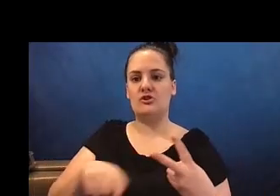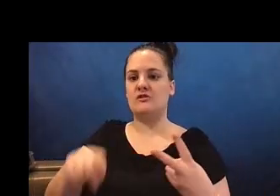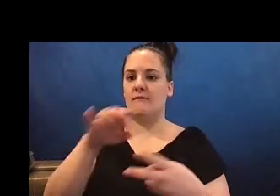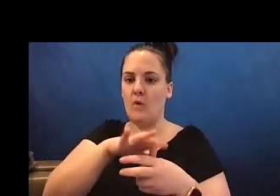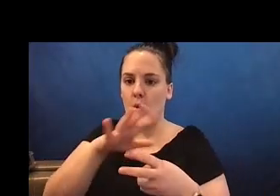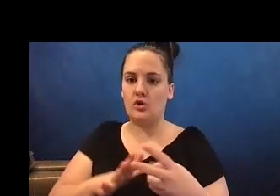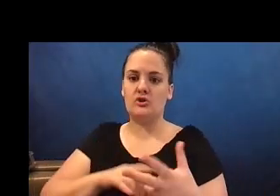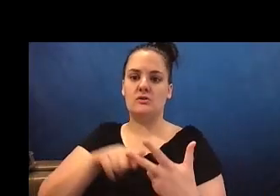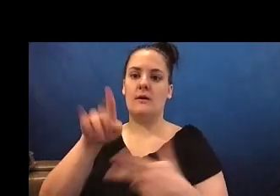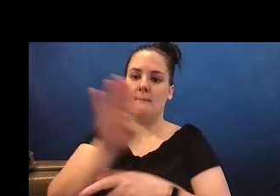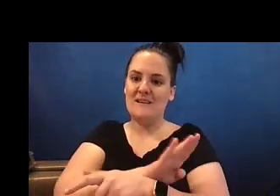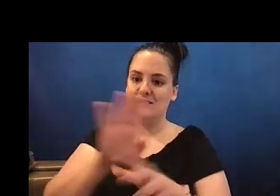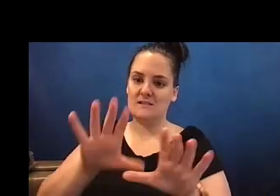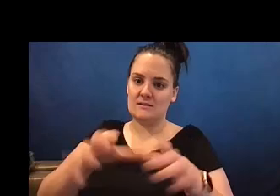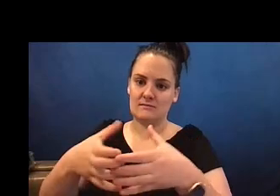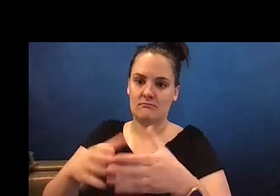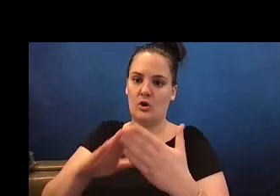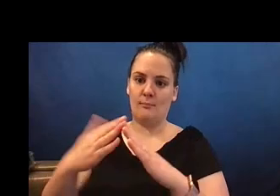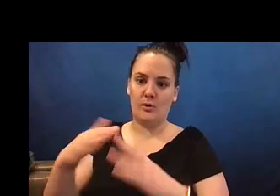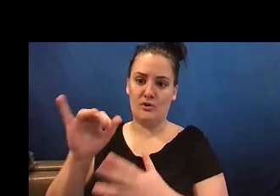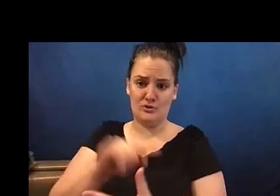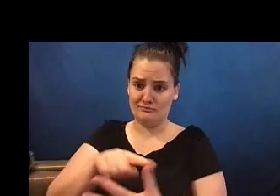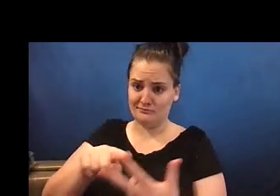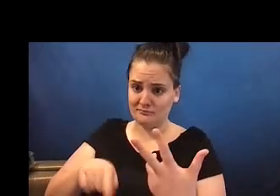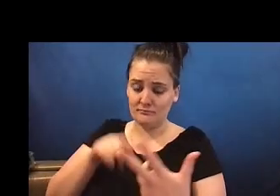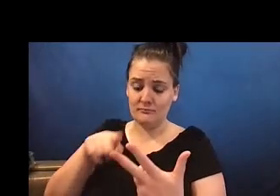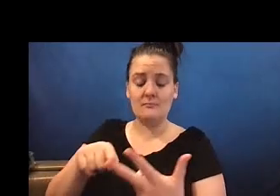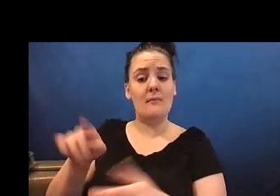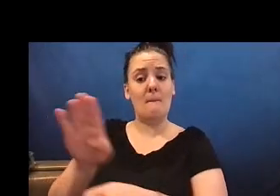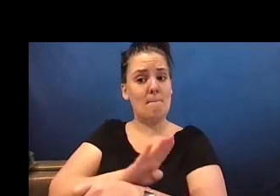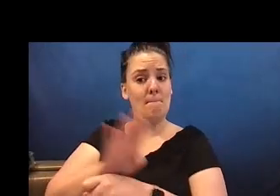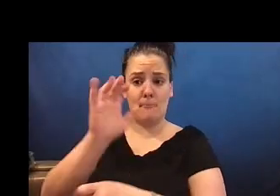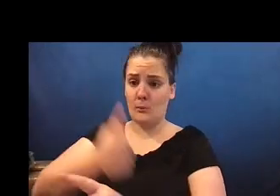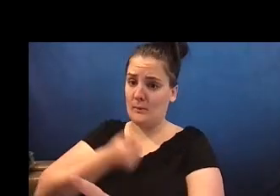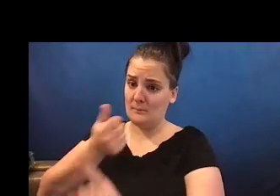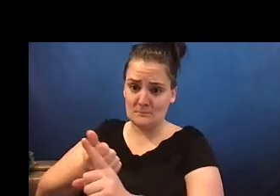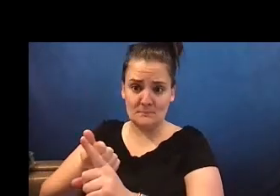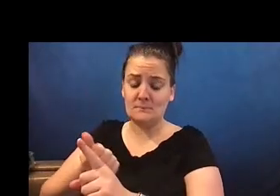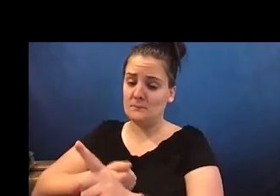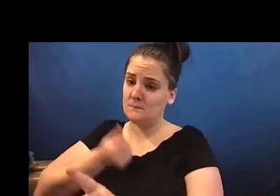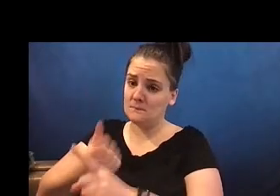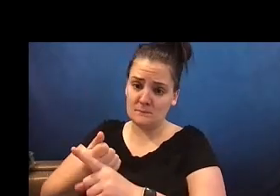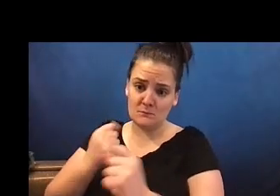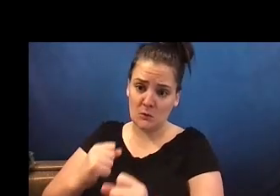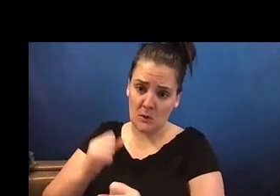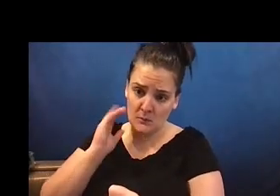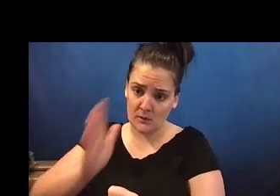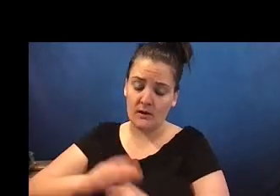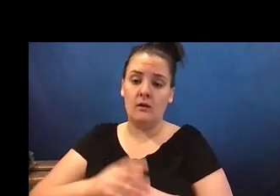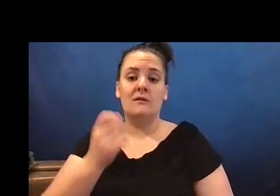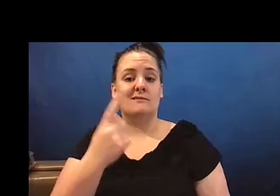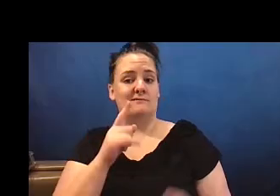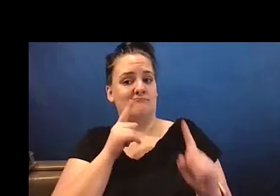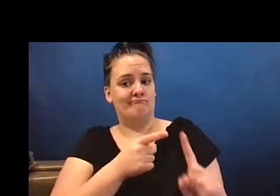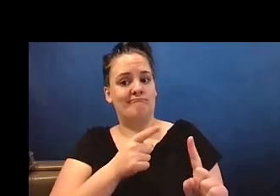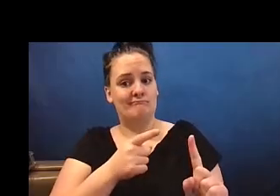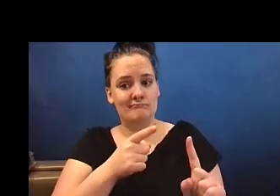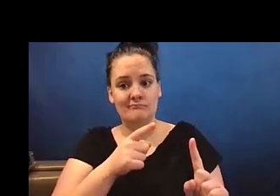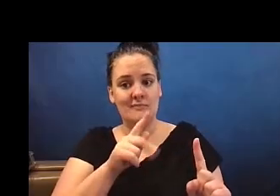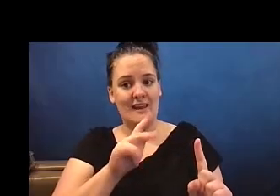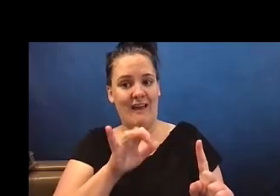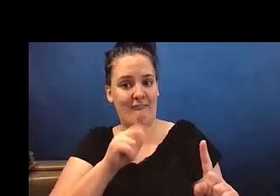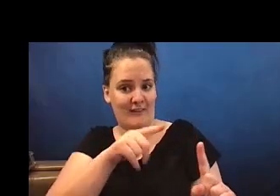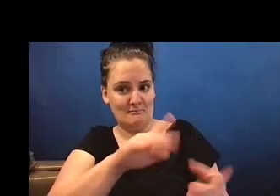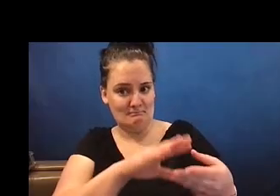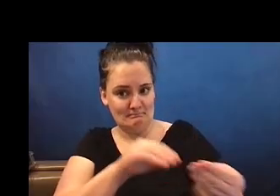business community, because the business community is going to be impacted. To Kevin's point, it is